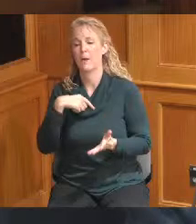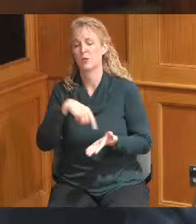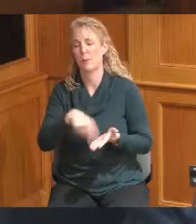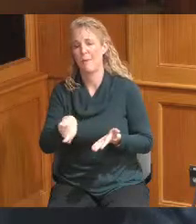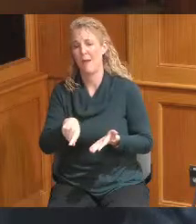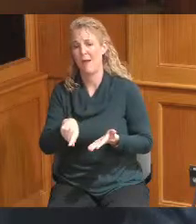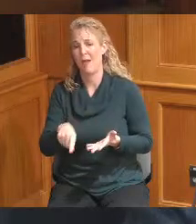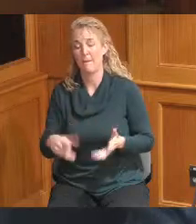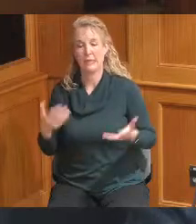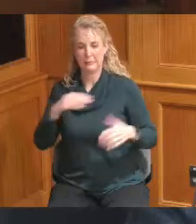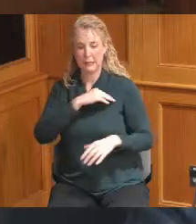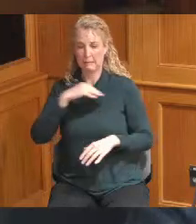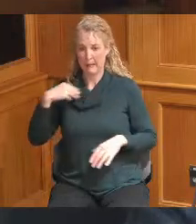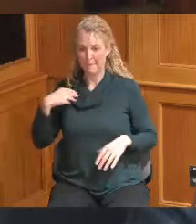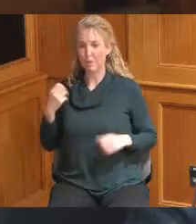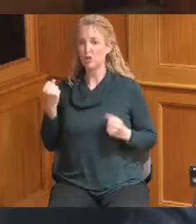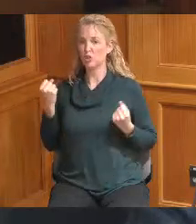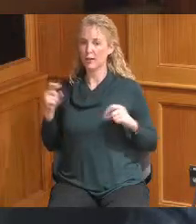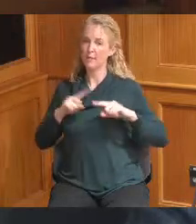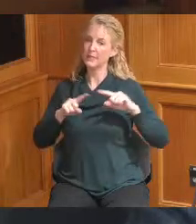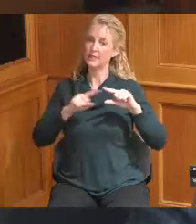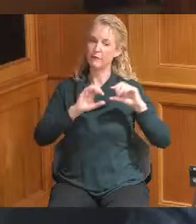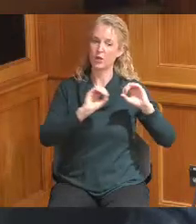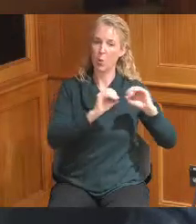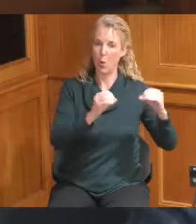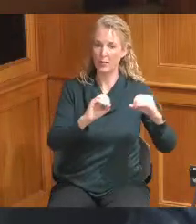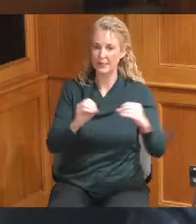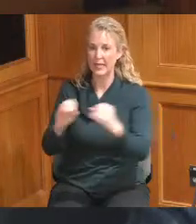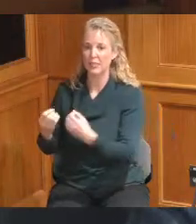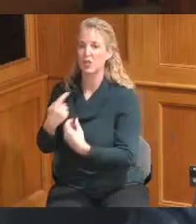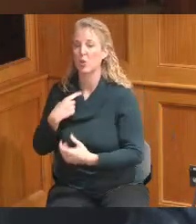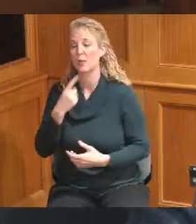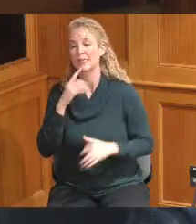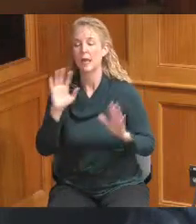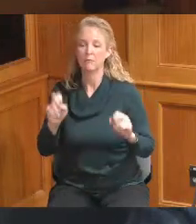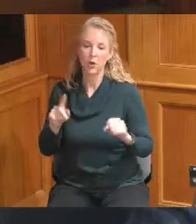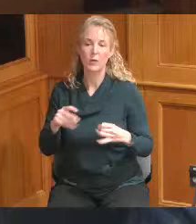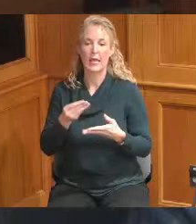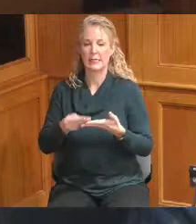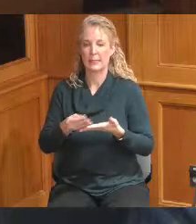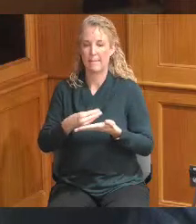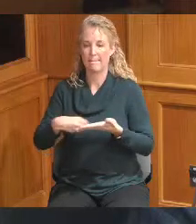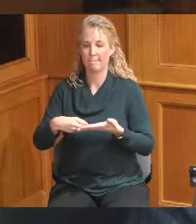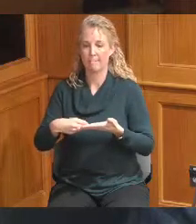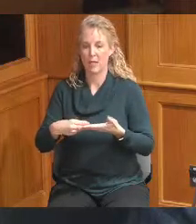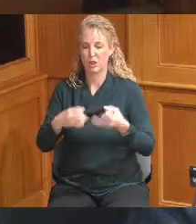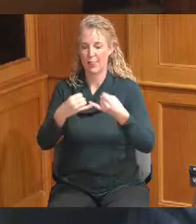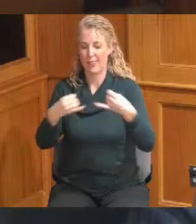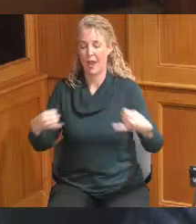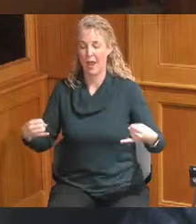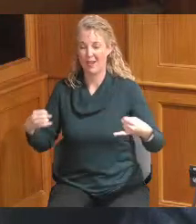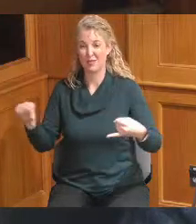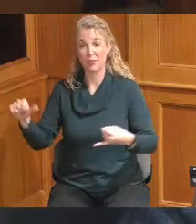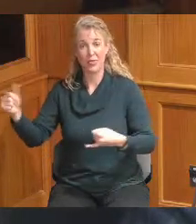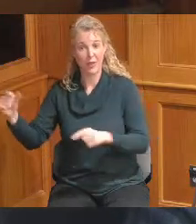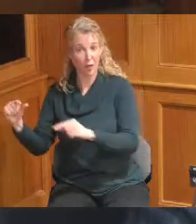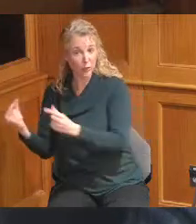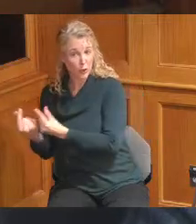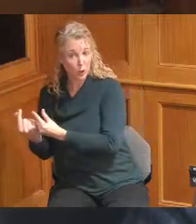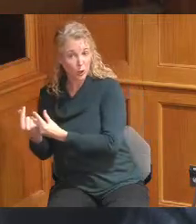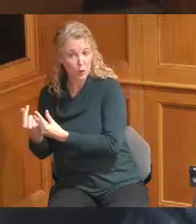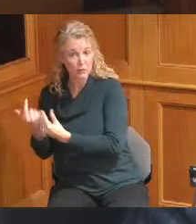we have these memberships on different organizations, and we put them in as a line item. But then there's other organizations out here